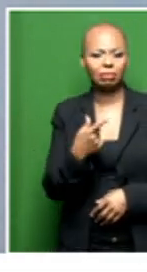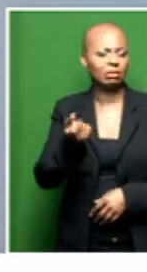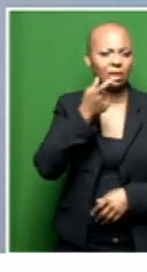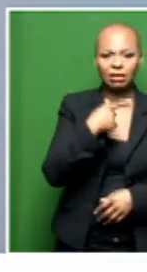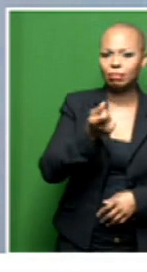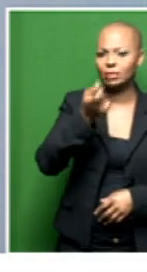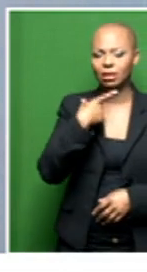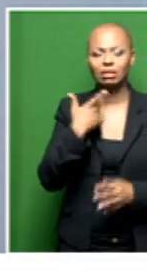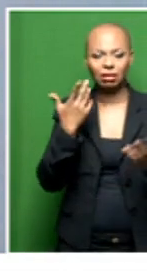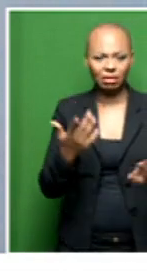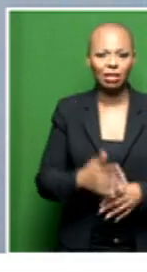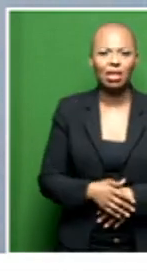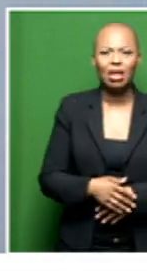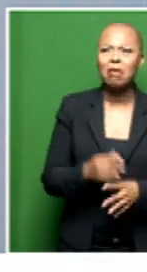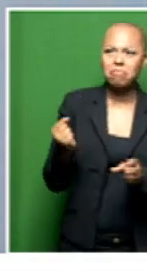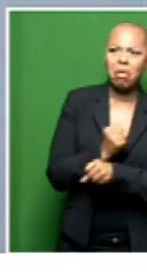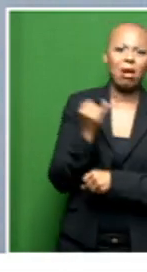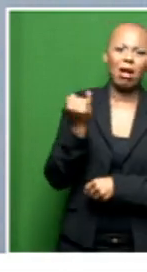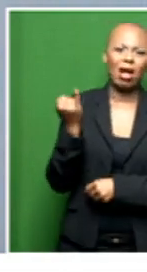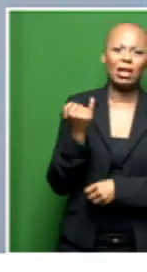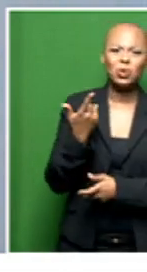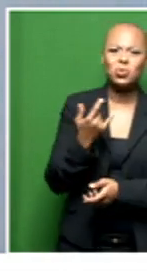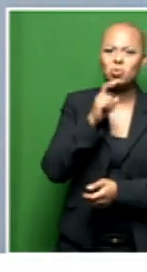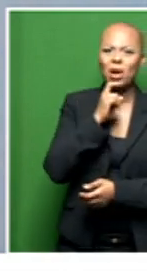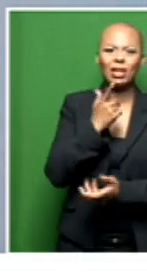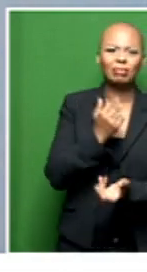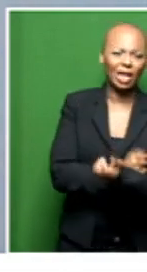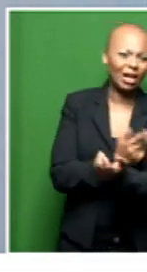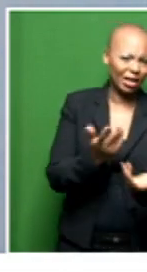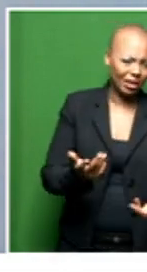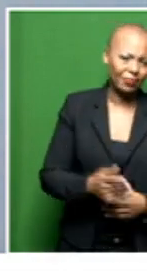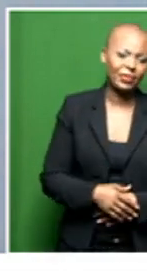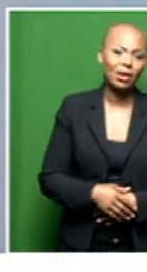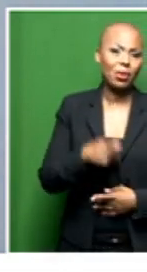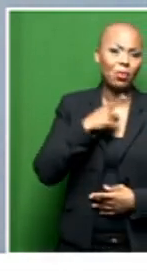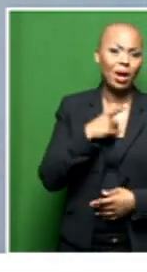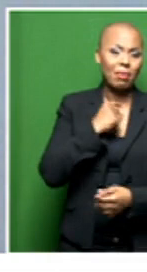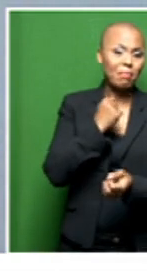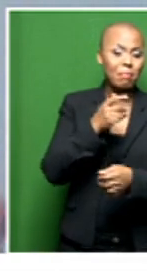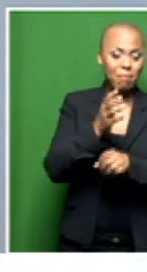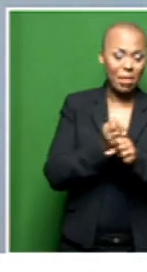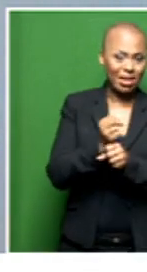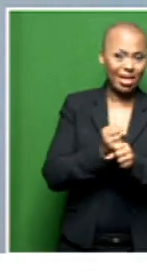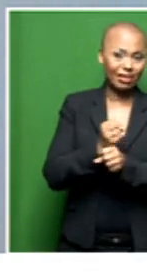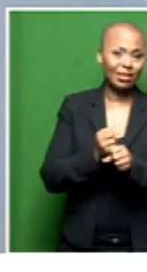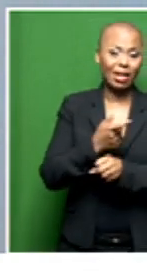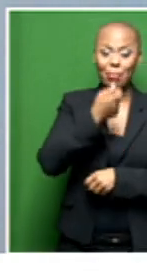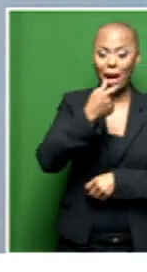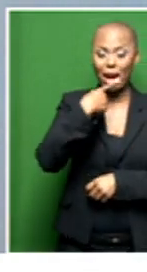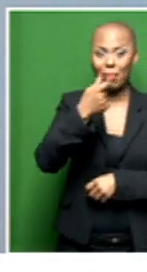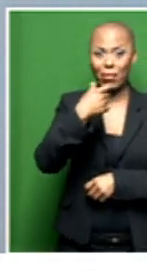are. And it just really shows how dangerous those kind of medications can be if